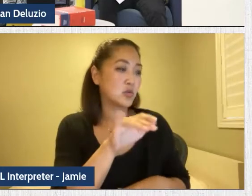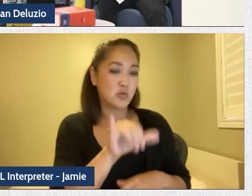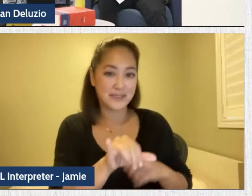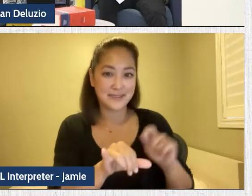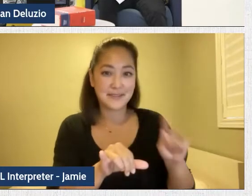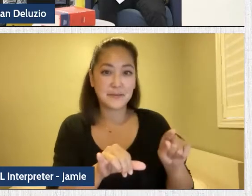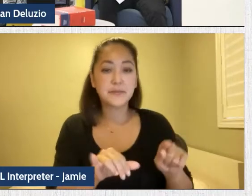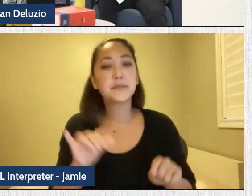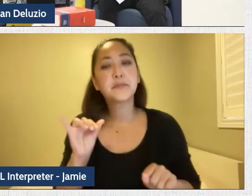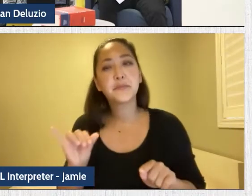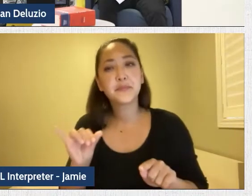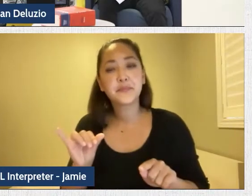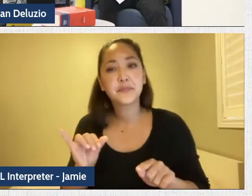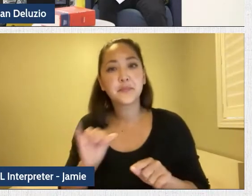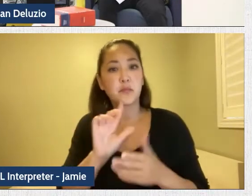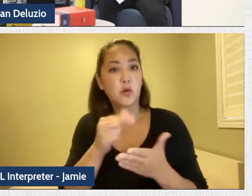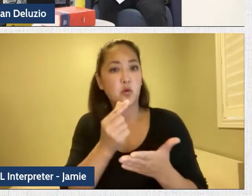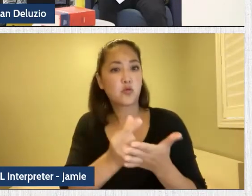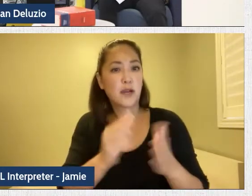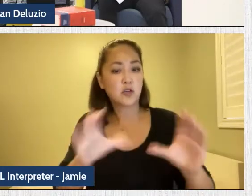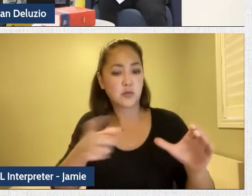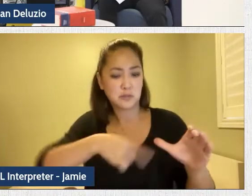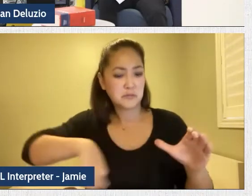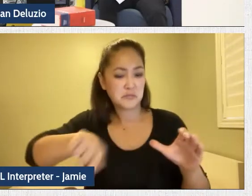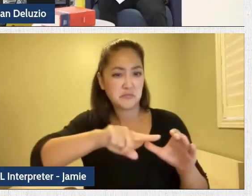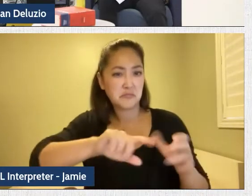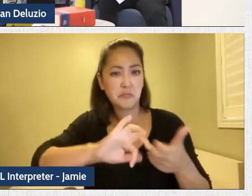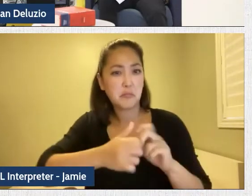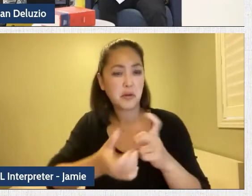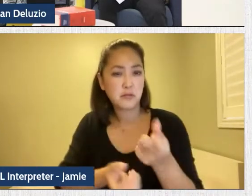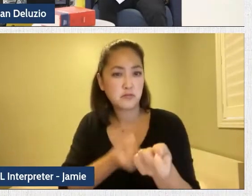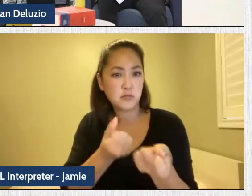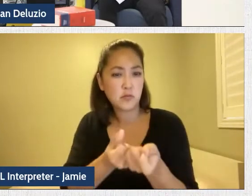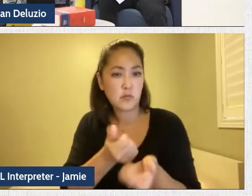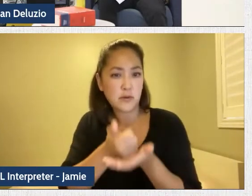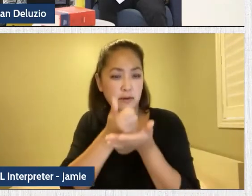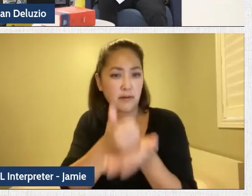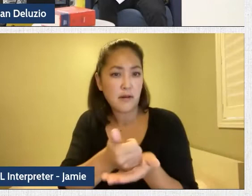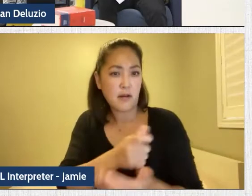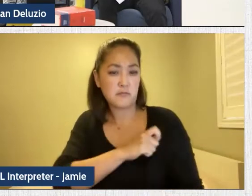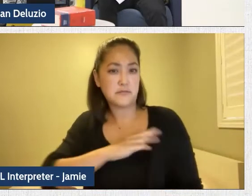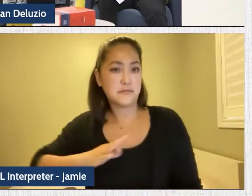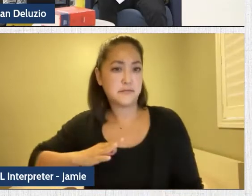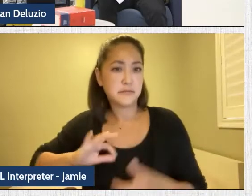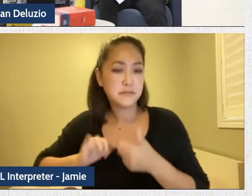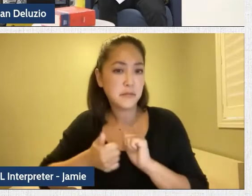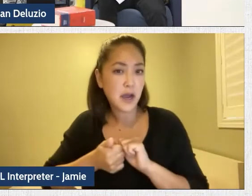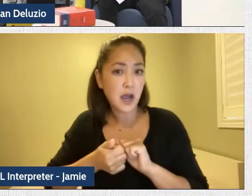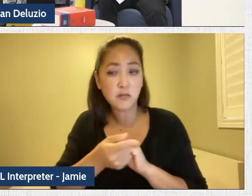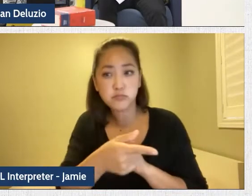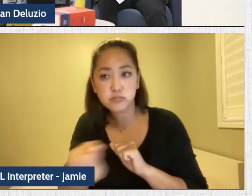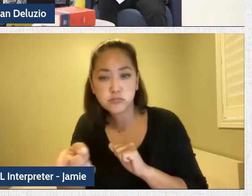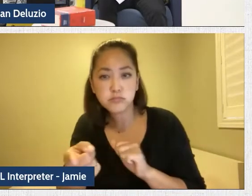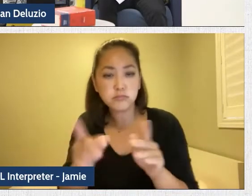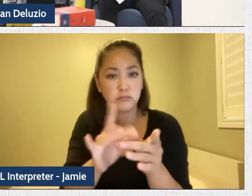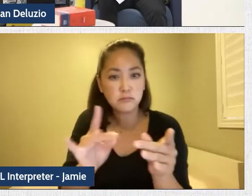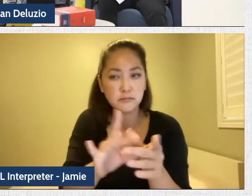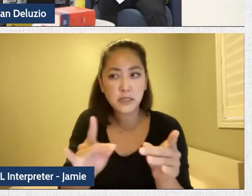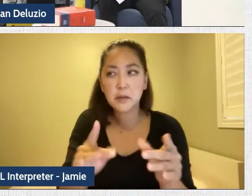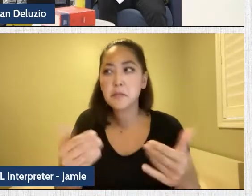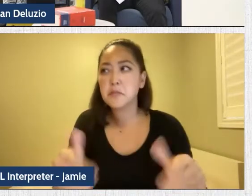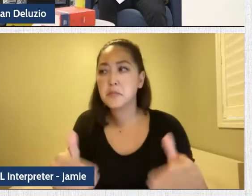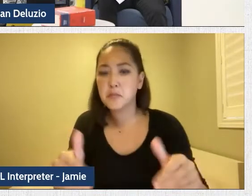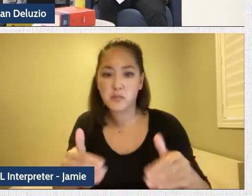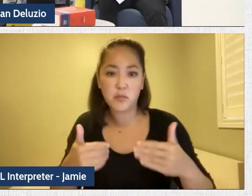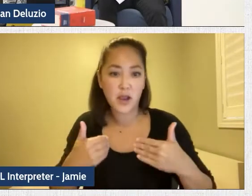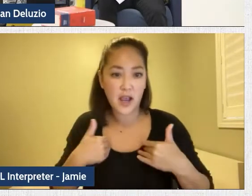how can alumni help the faculty right now? I'd like to mention a few things. Like, there are certainly a lot of relevant links at the